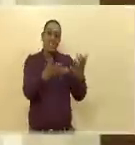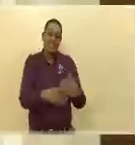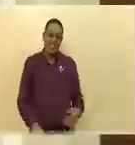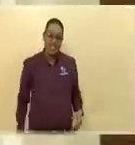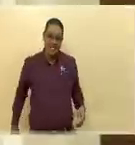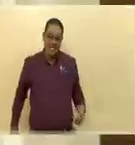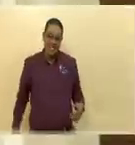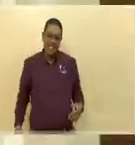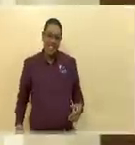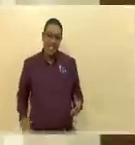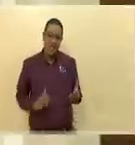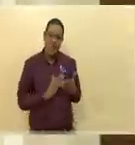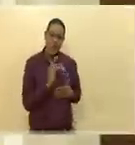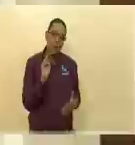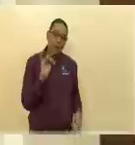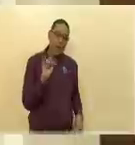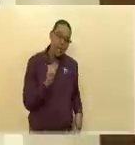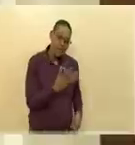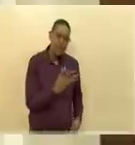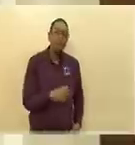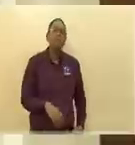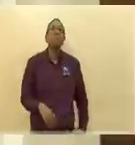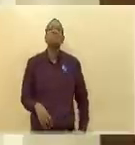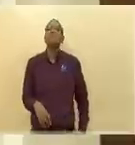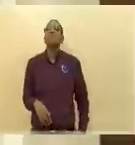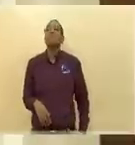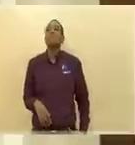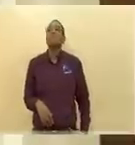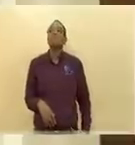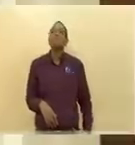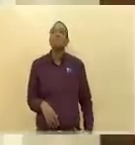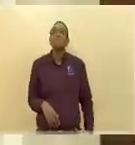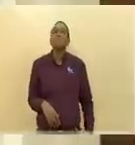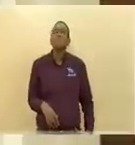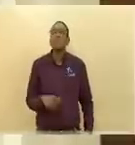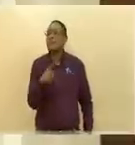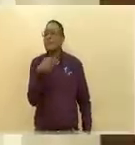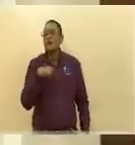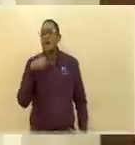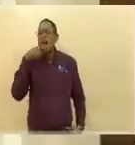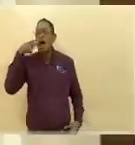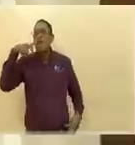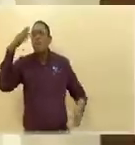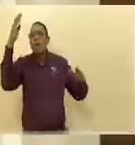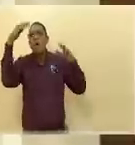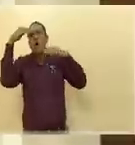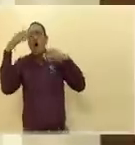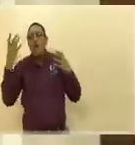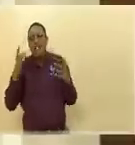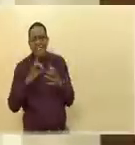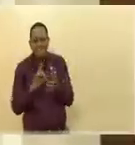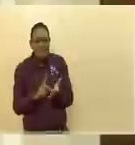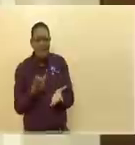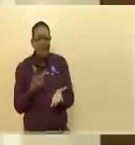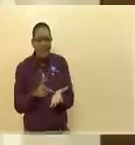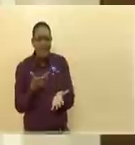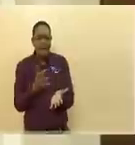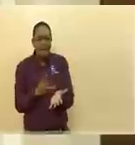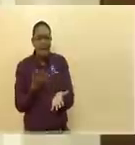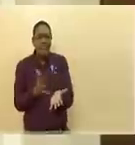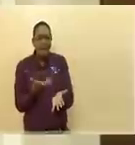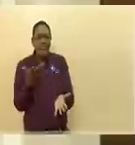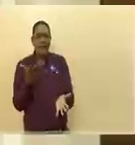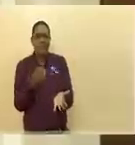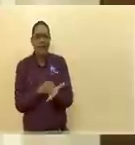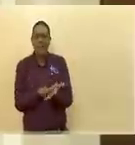by virtue of the NIDS. So we don't have to worry about duplication